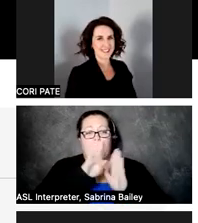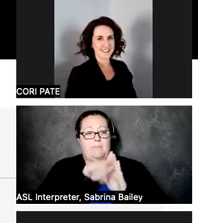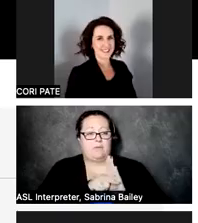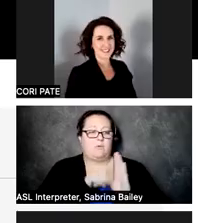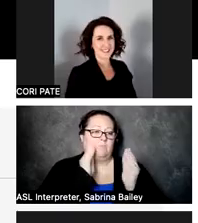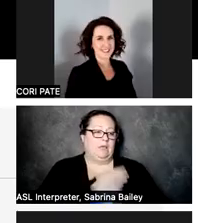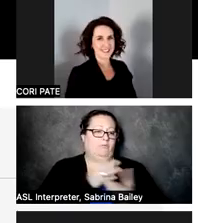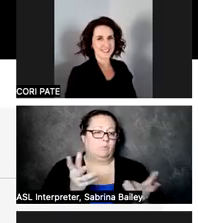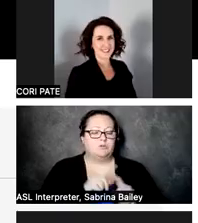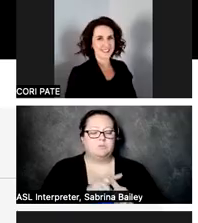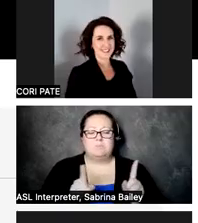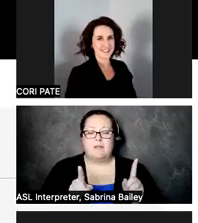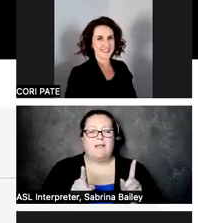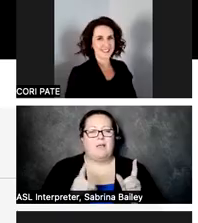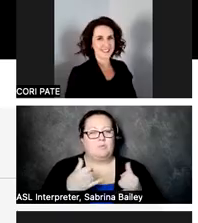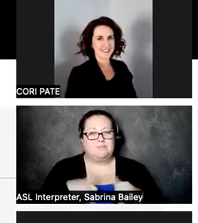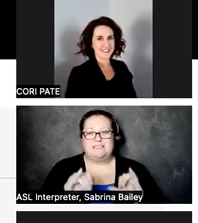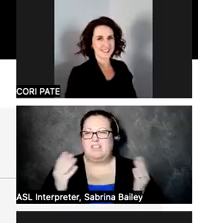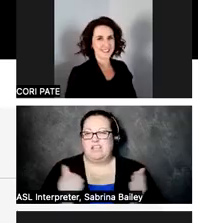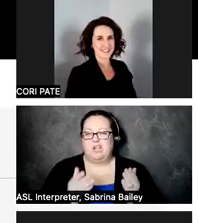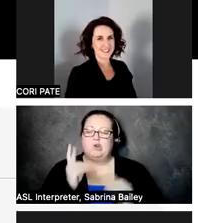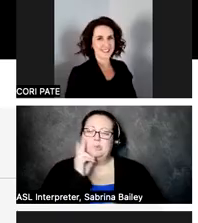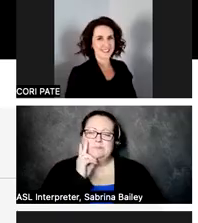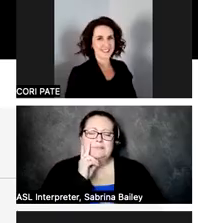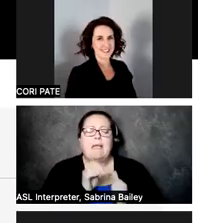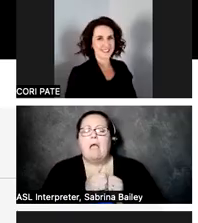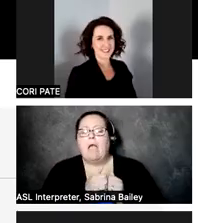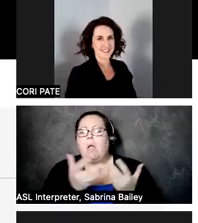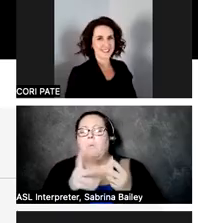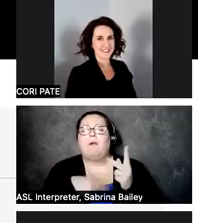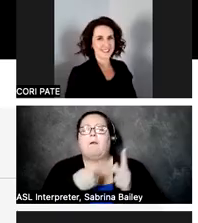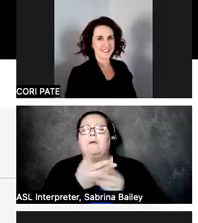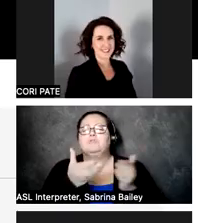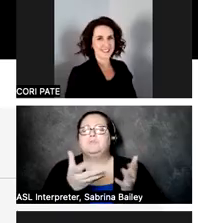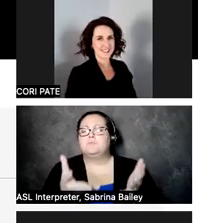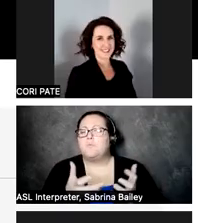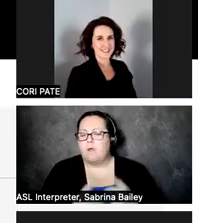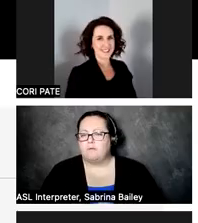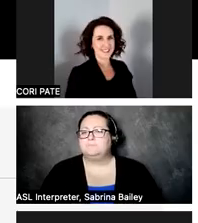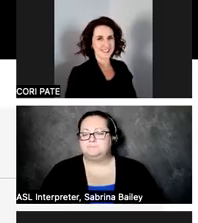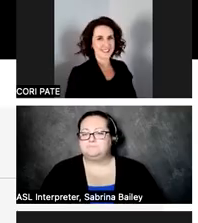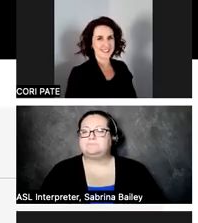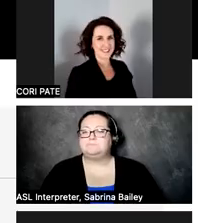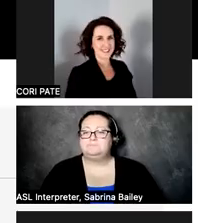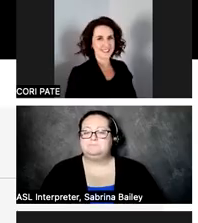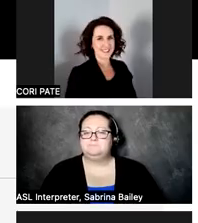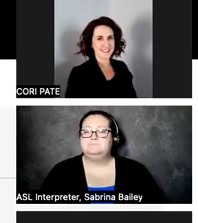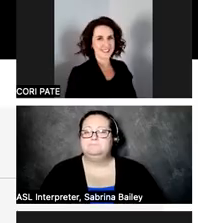but I'm really here to see what type of service you're looking for.